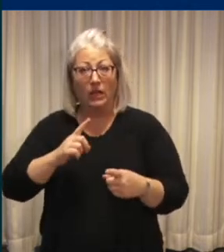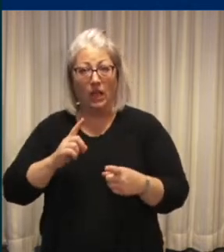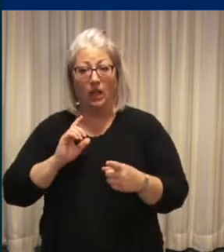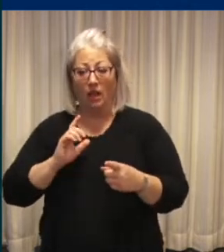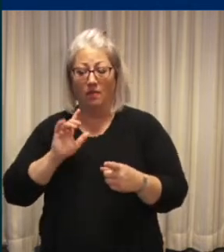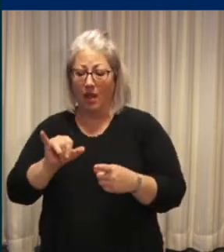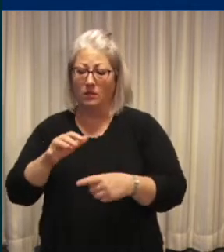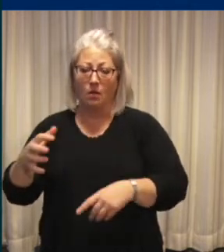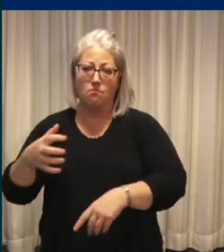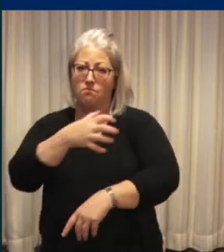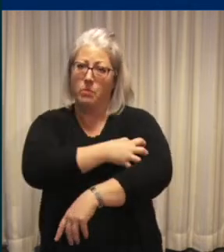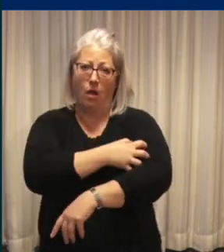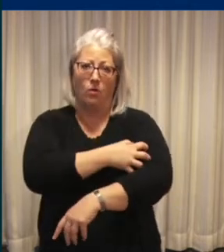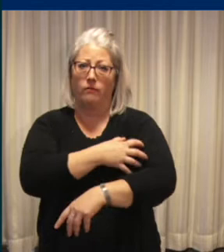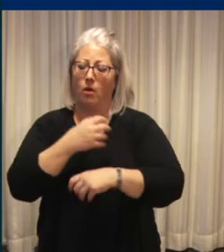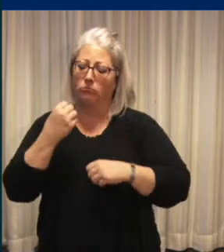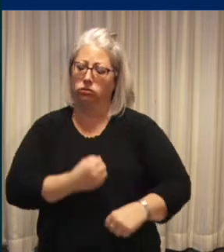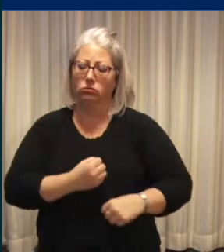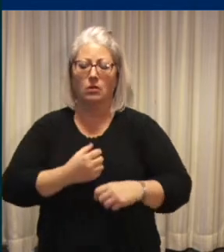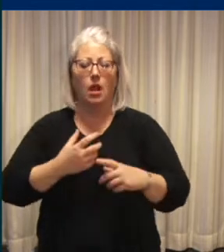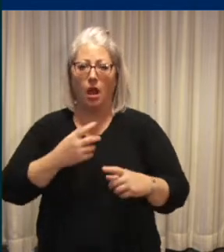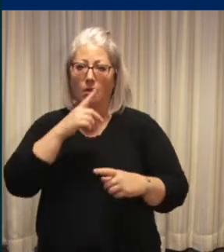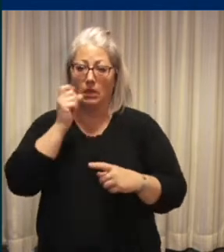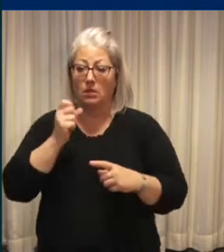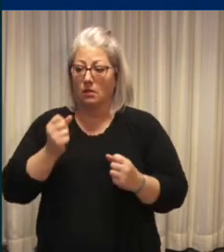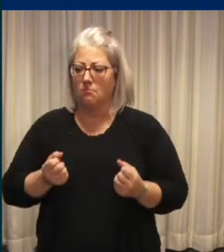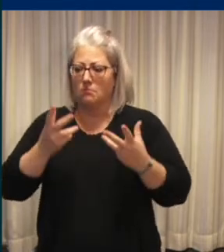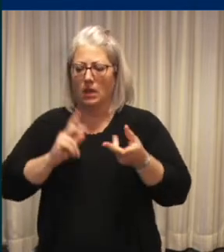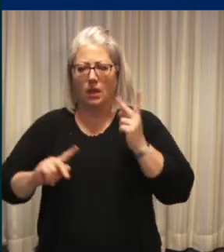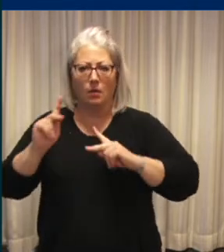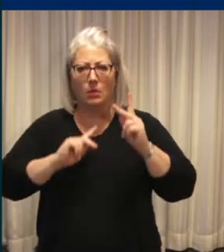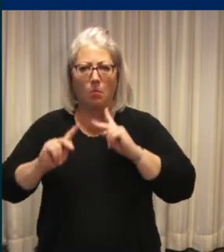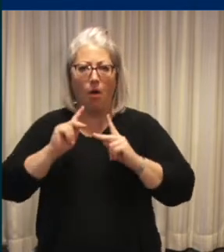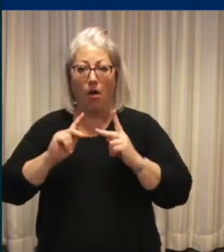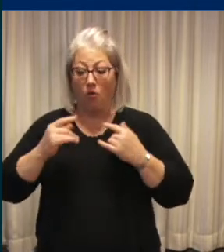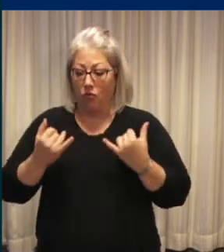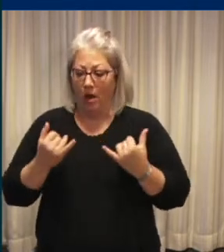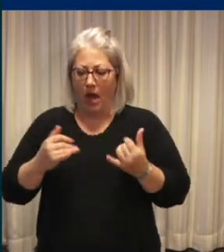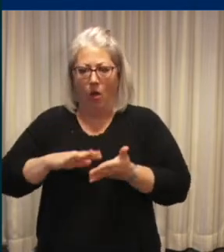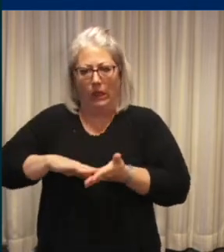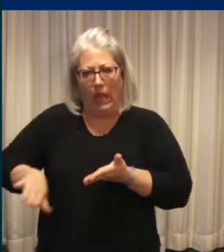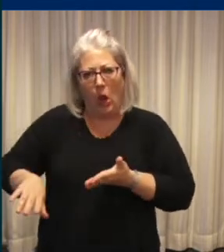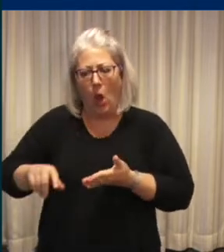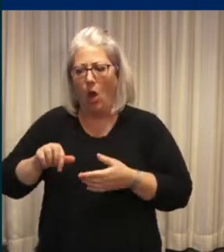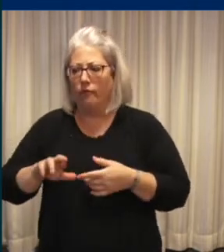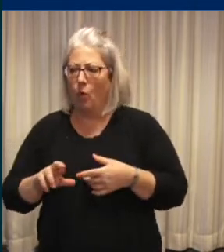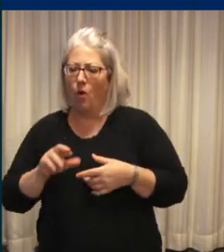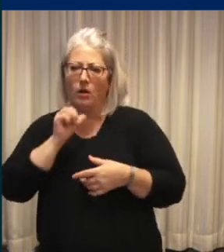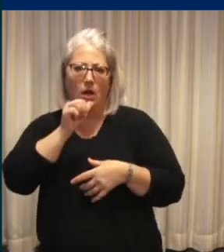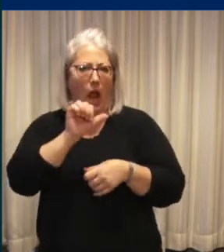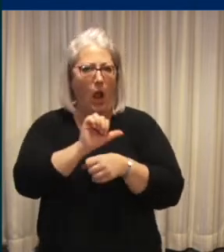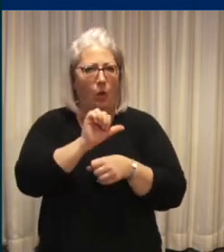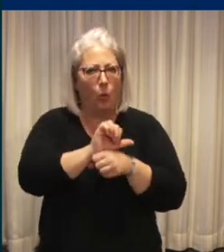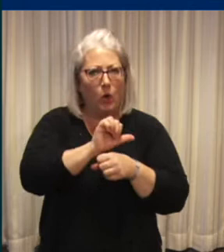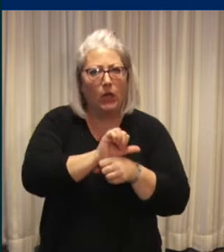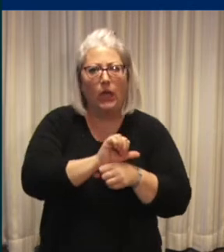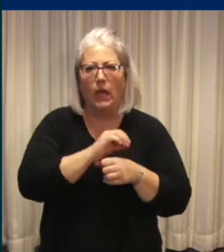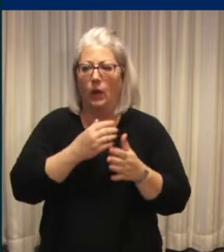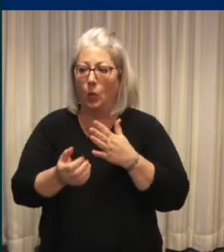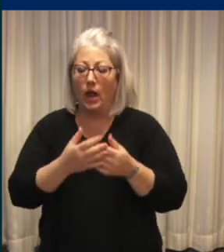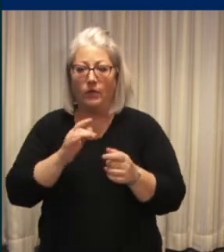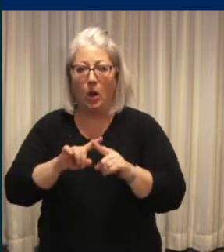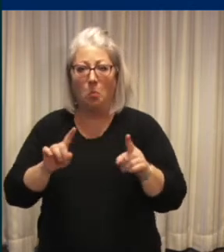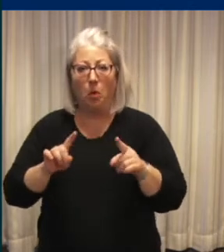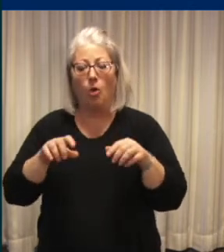willing. Many of them are not working right now. They may be even laid off, but yet they're taking their time to volunteer and deliver